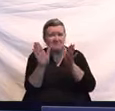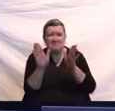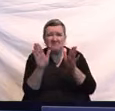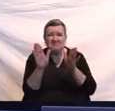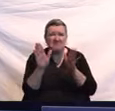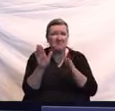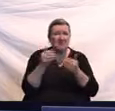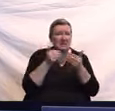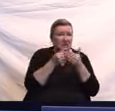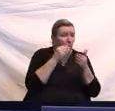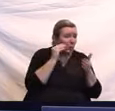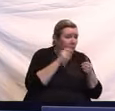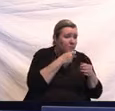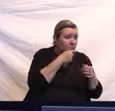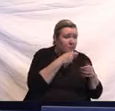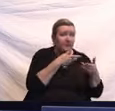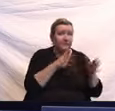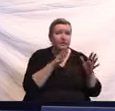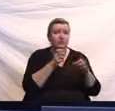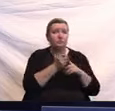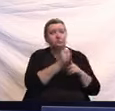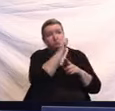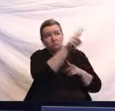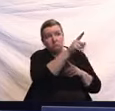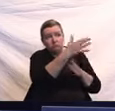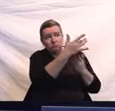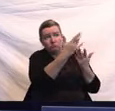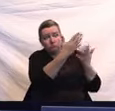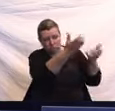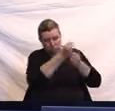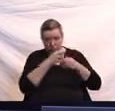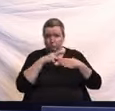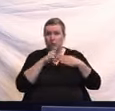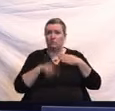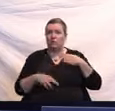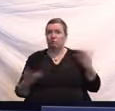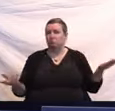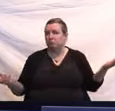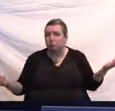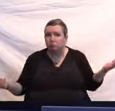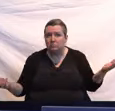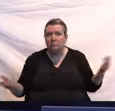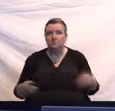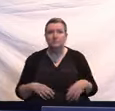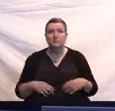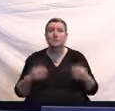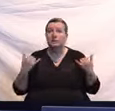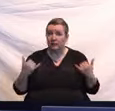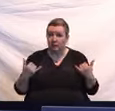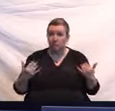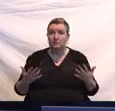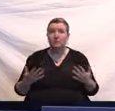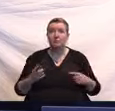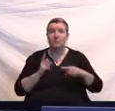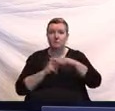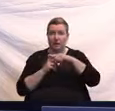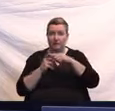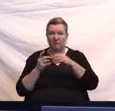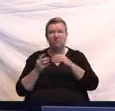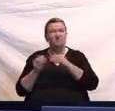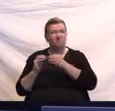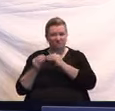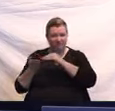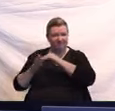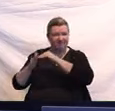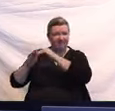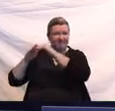home. With cases rising and holiday gatherings and travel, you want to protect yourself, especially if you are not feeling well